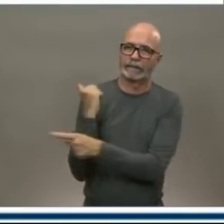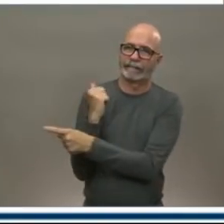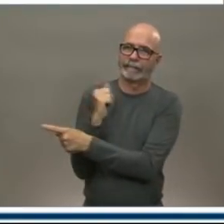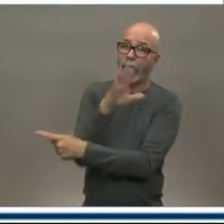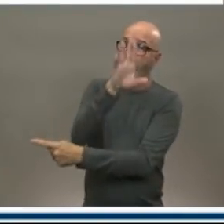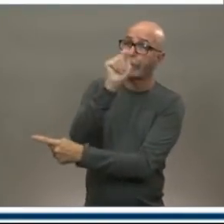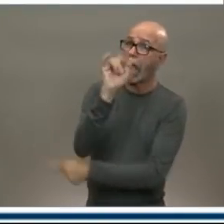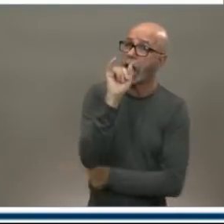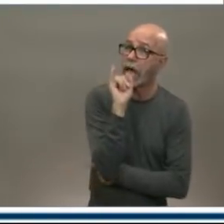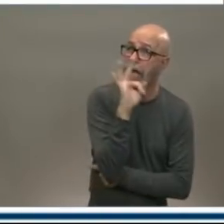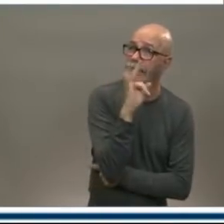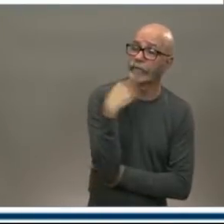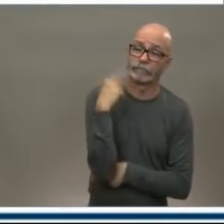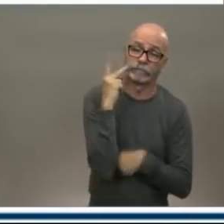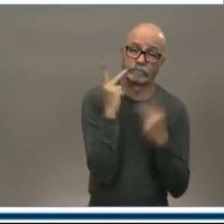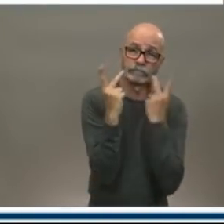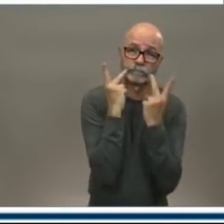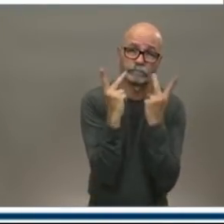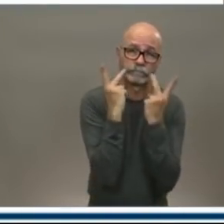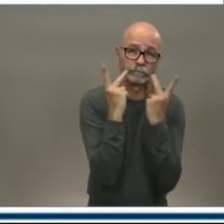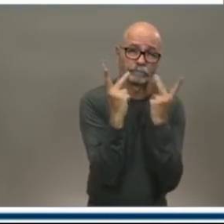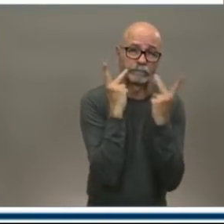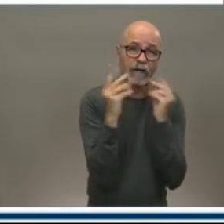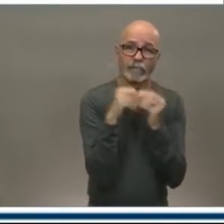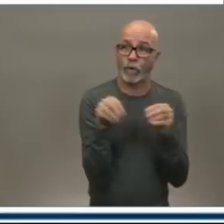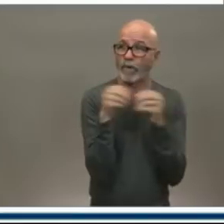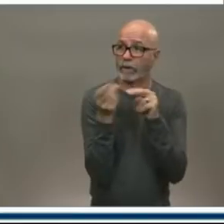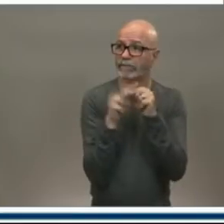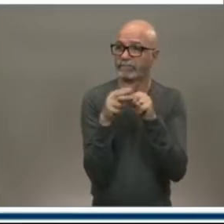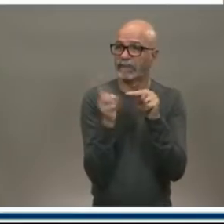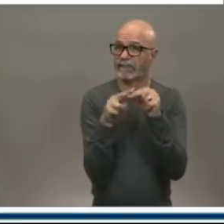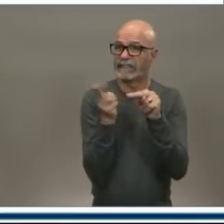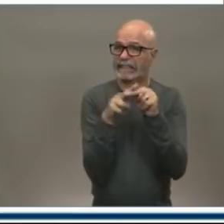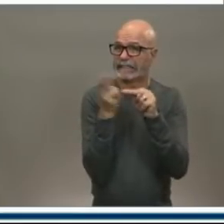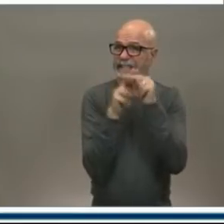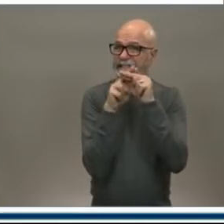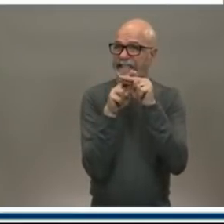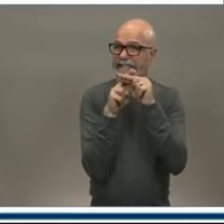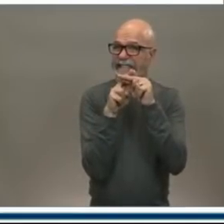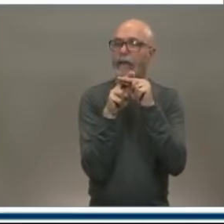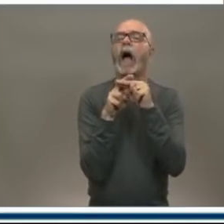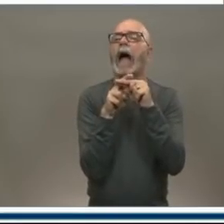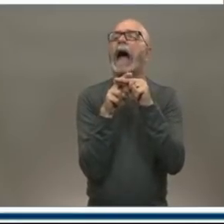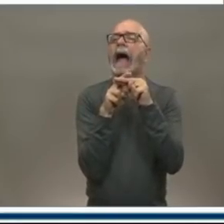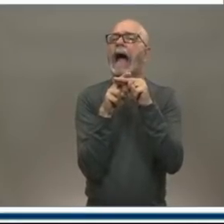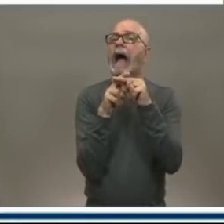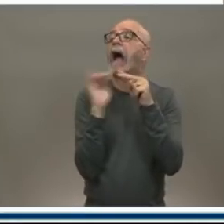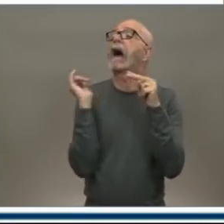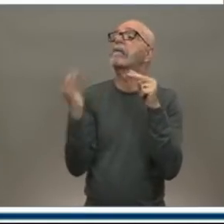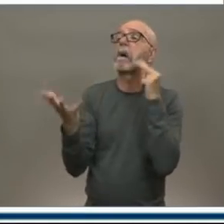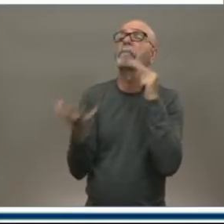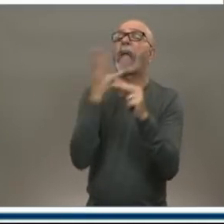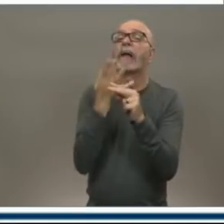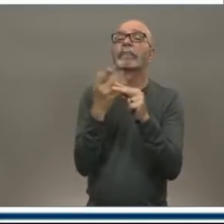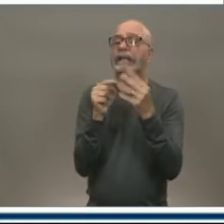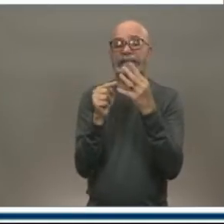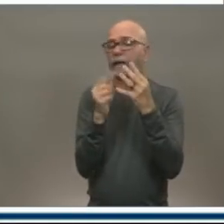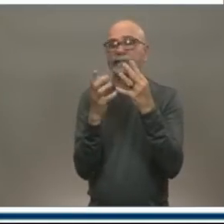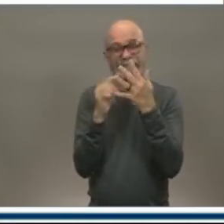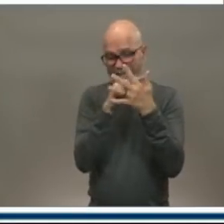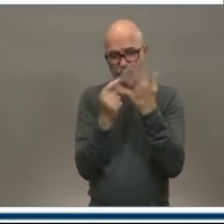see COVID increasing in Nova Scotia, this is on the list, along with a number of other things that we may have to step back from.